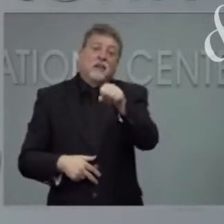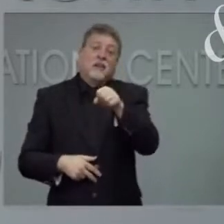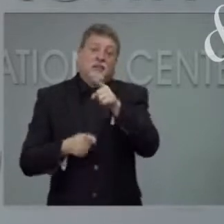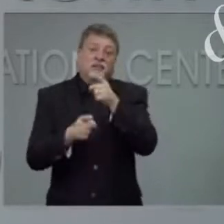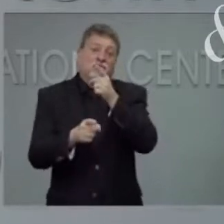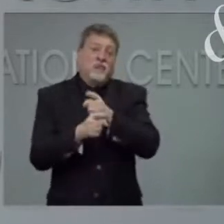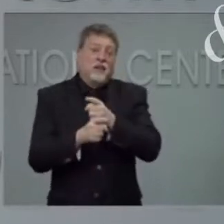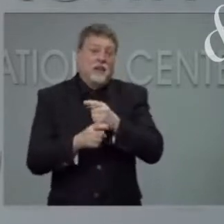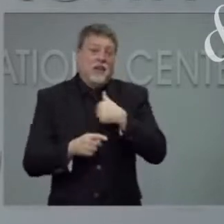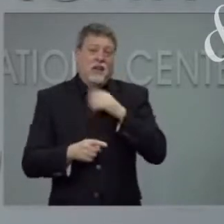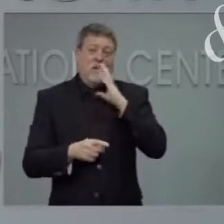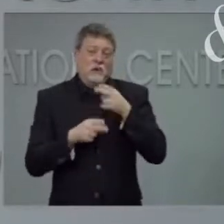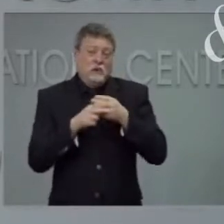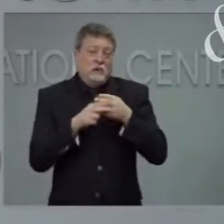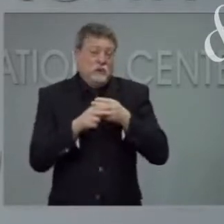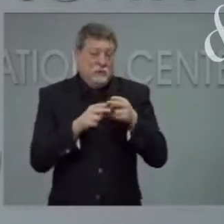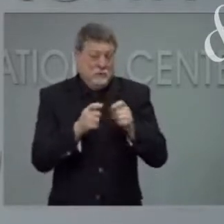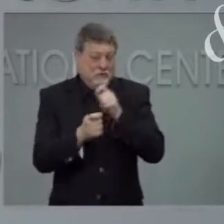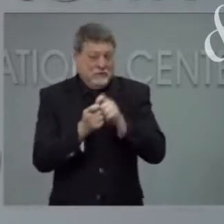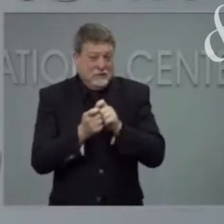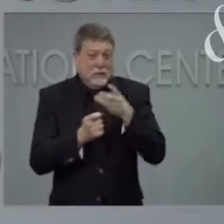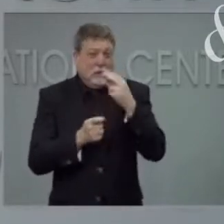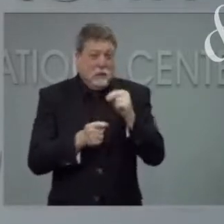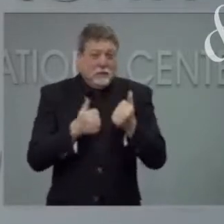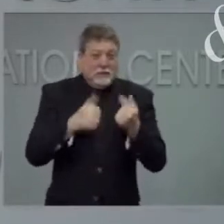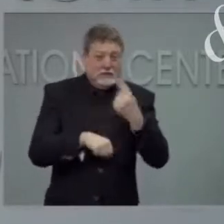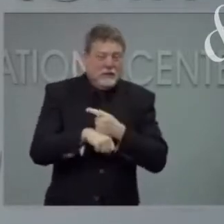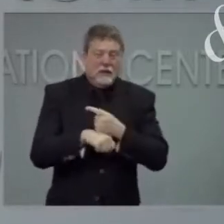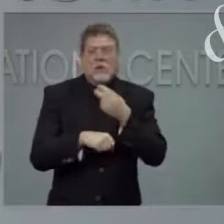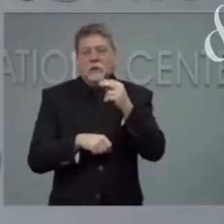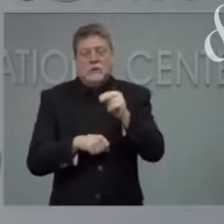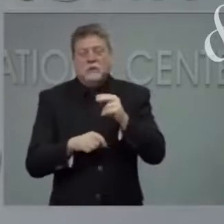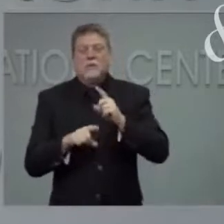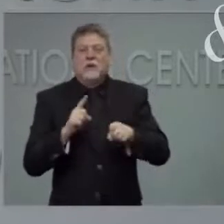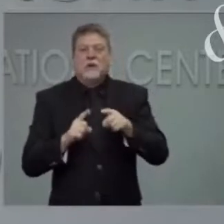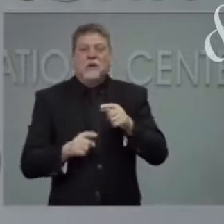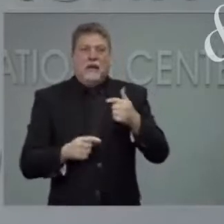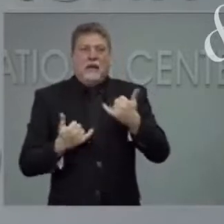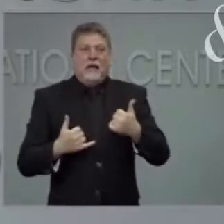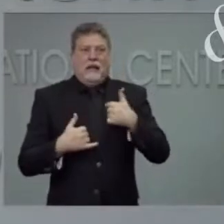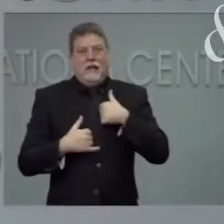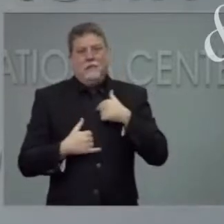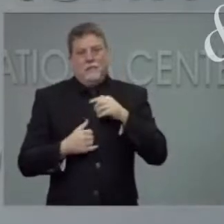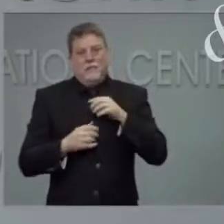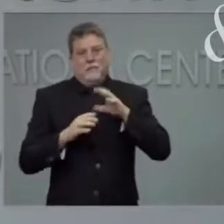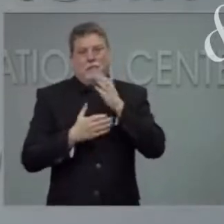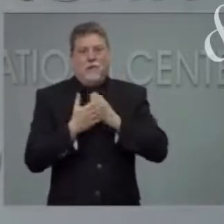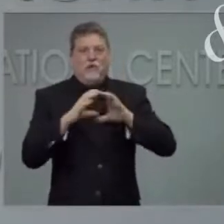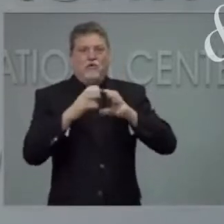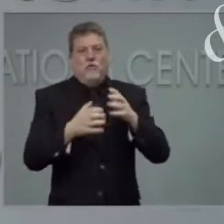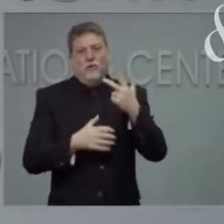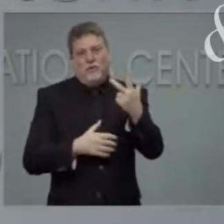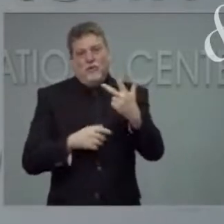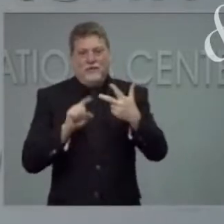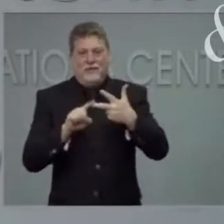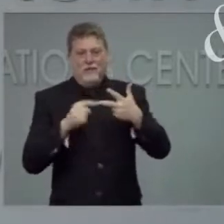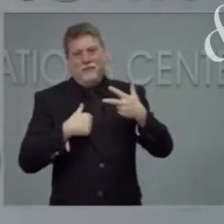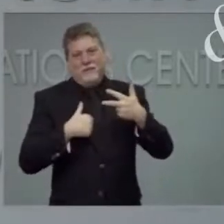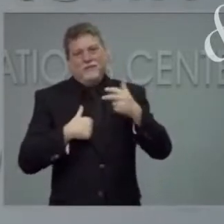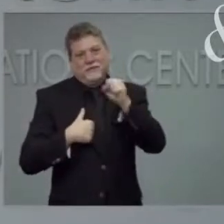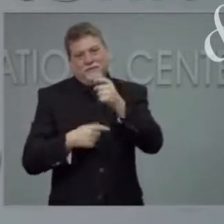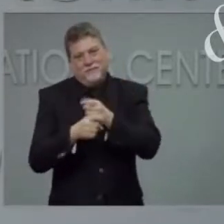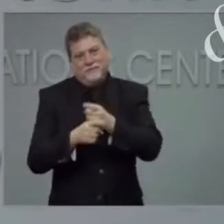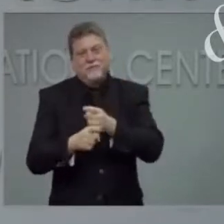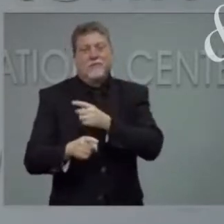a vaccine very soon. Don't have a specific time yet, but I think it's important for us to get everybody